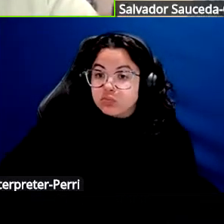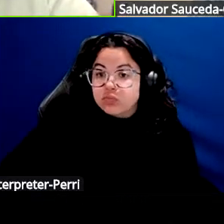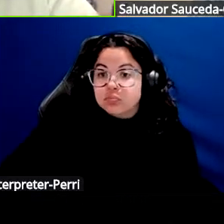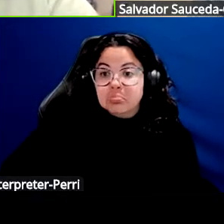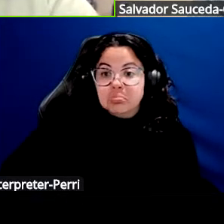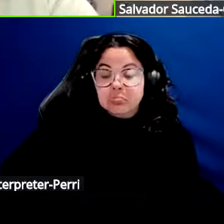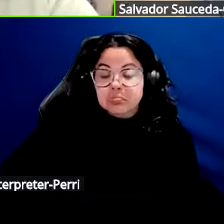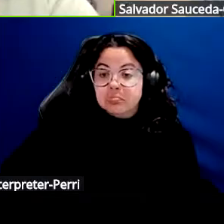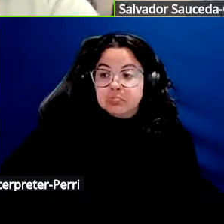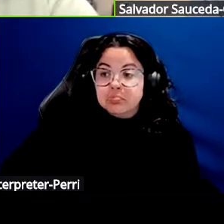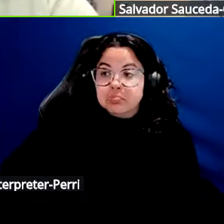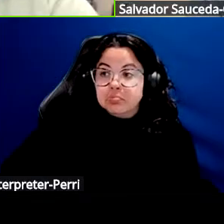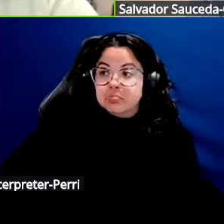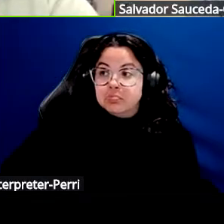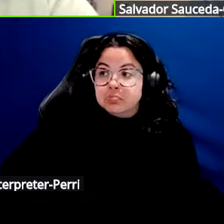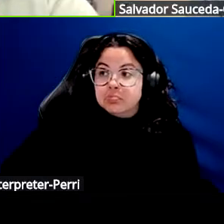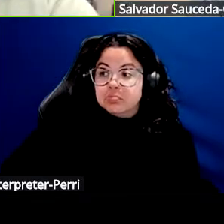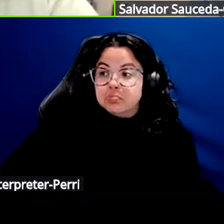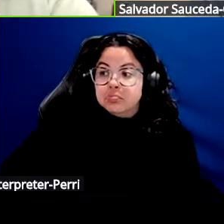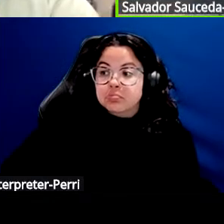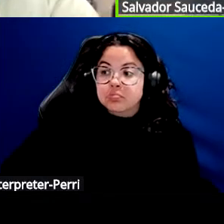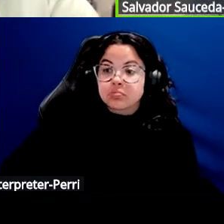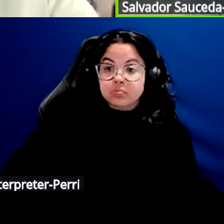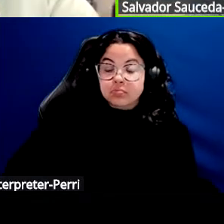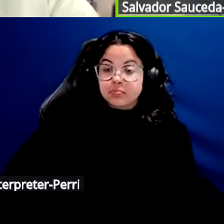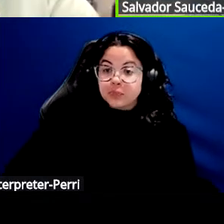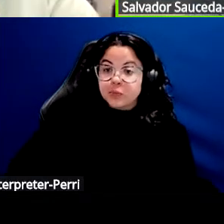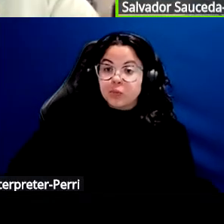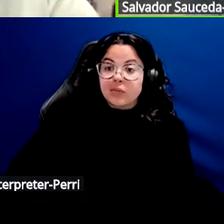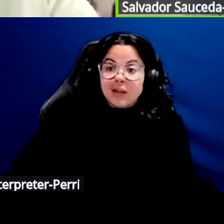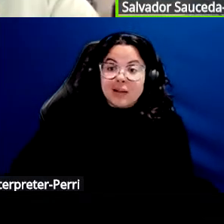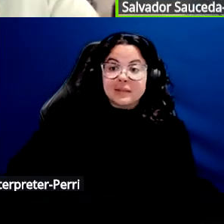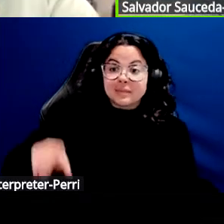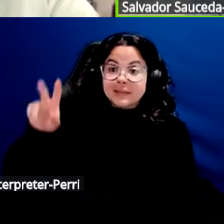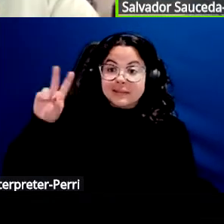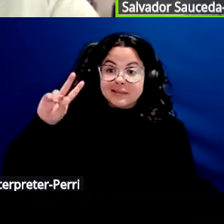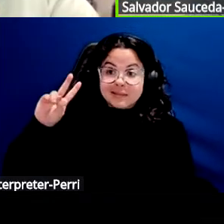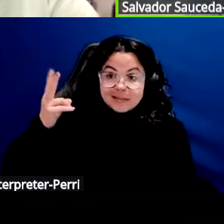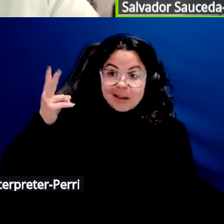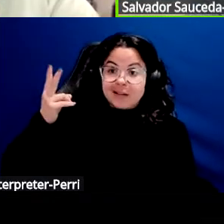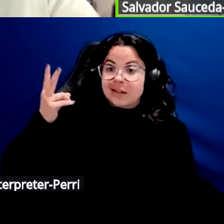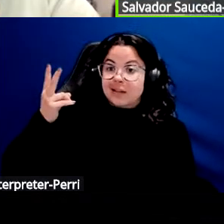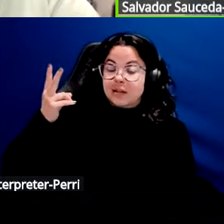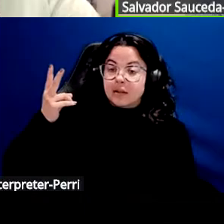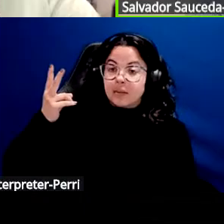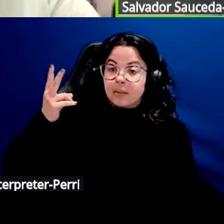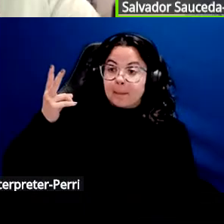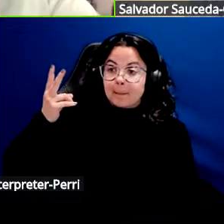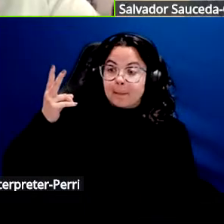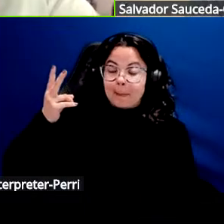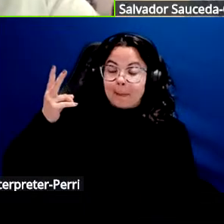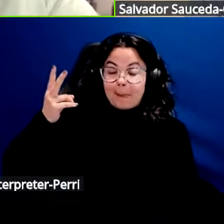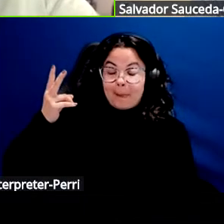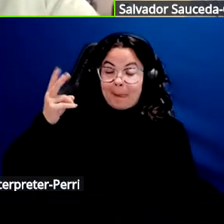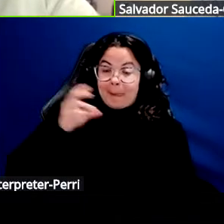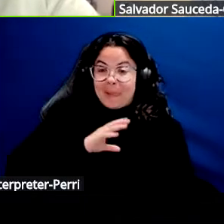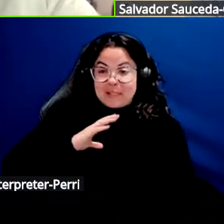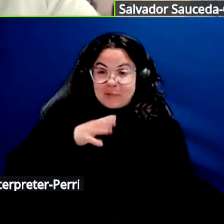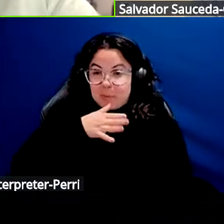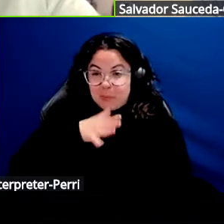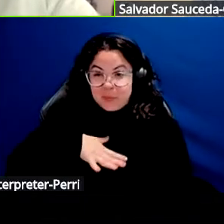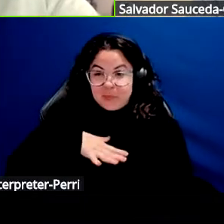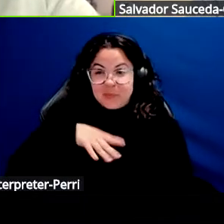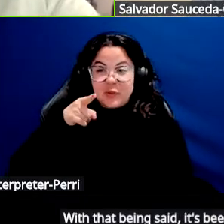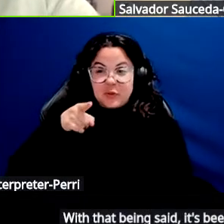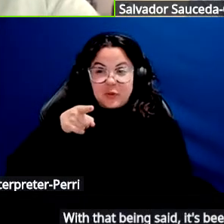All right. Okay. You have- With that being said, it's been second. Commissioner Chair. Okay. Chairwoman, do you want to